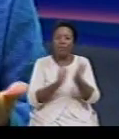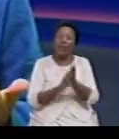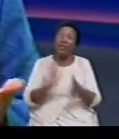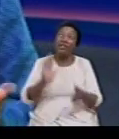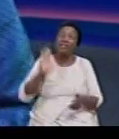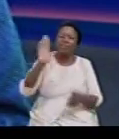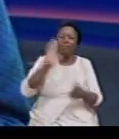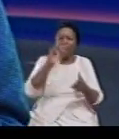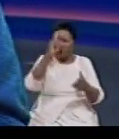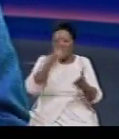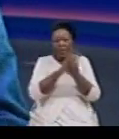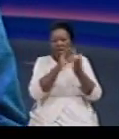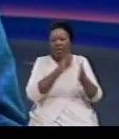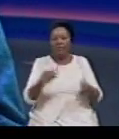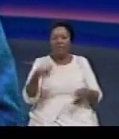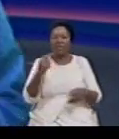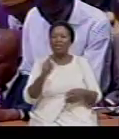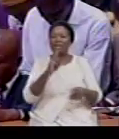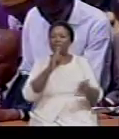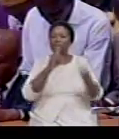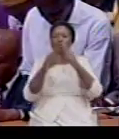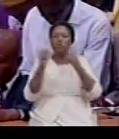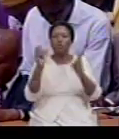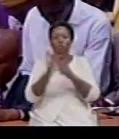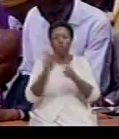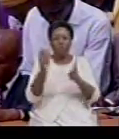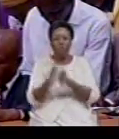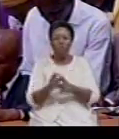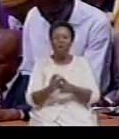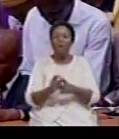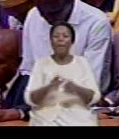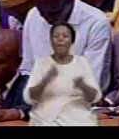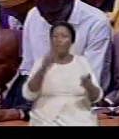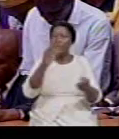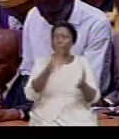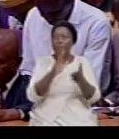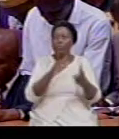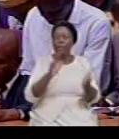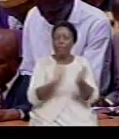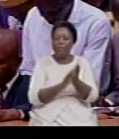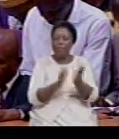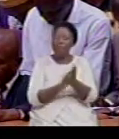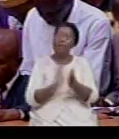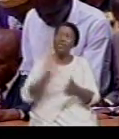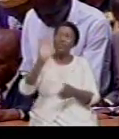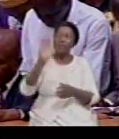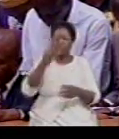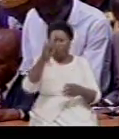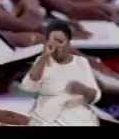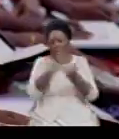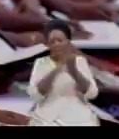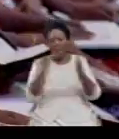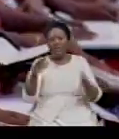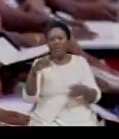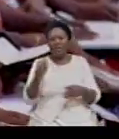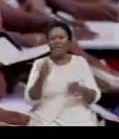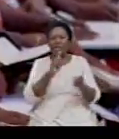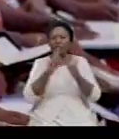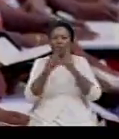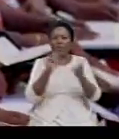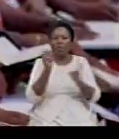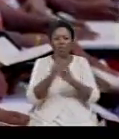believing the spoken word. Praise him believing the spoken word. That's what